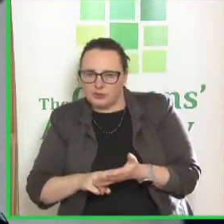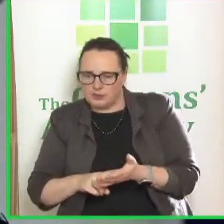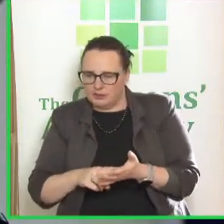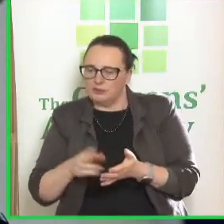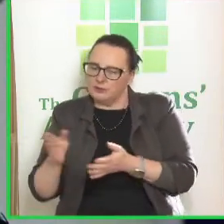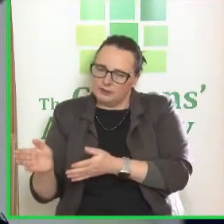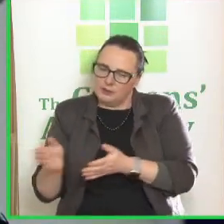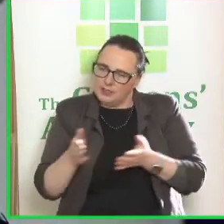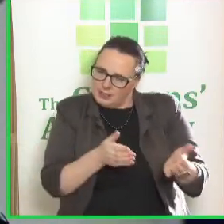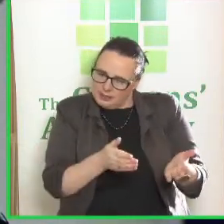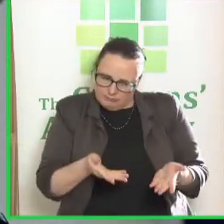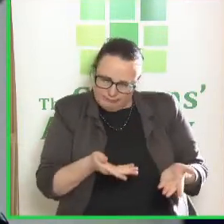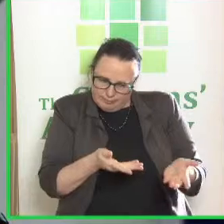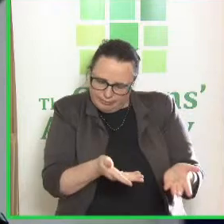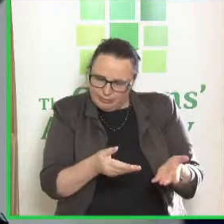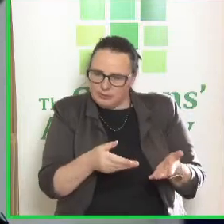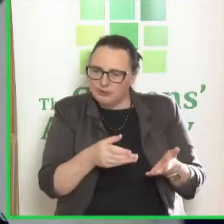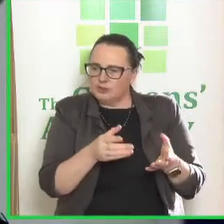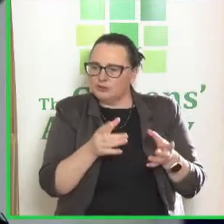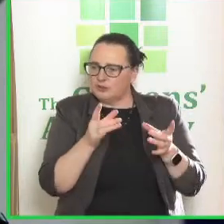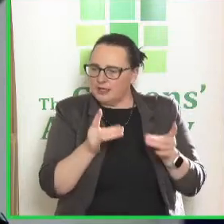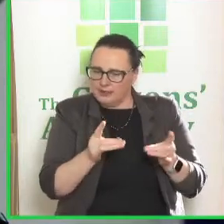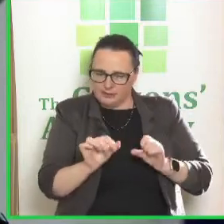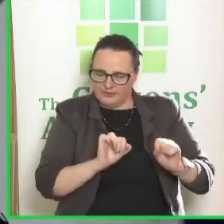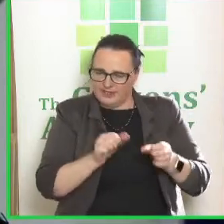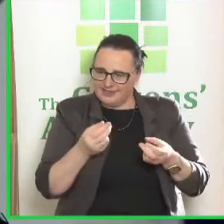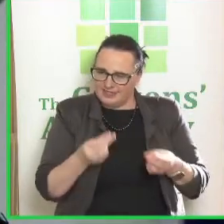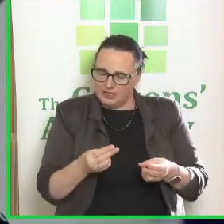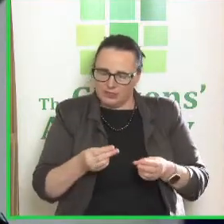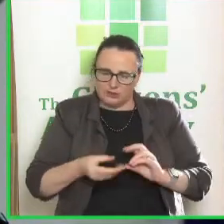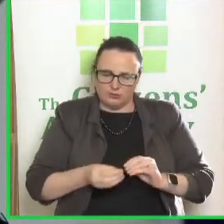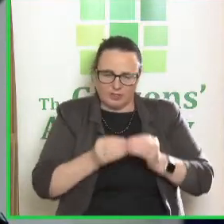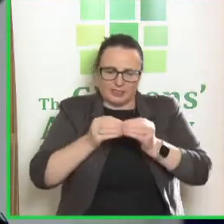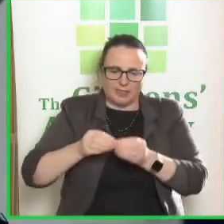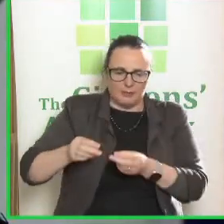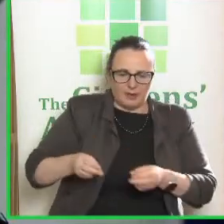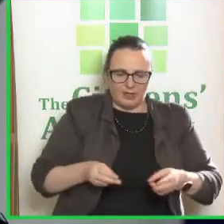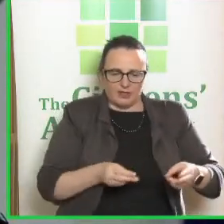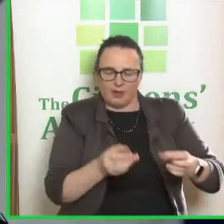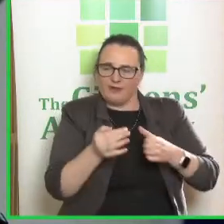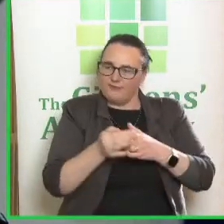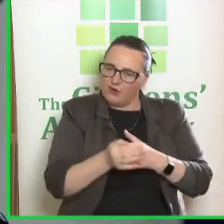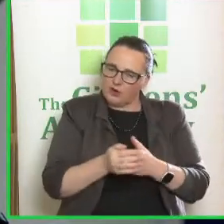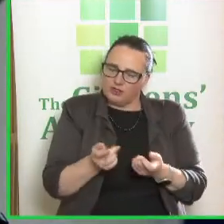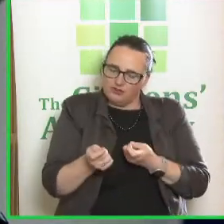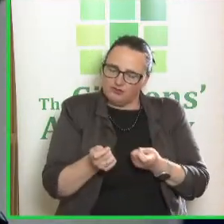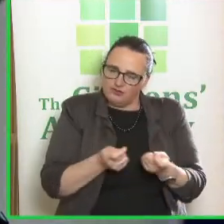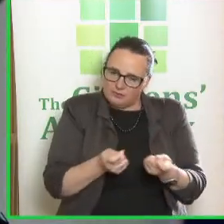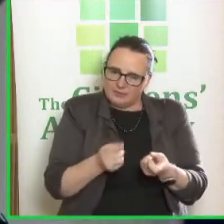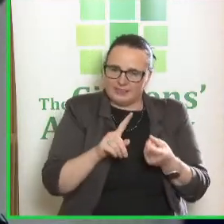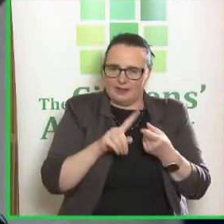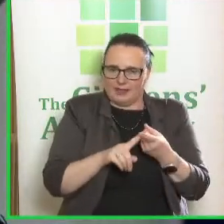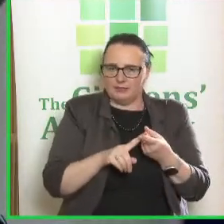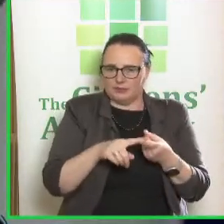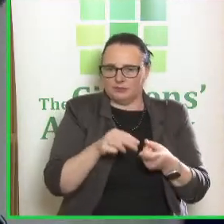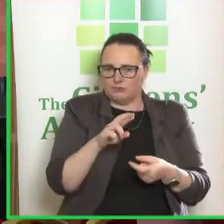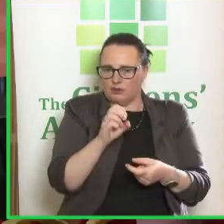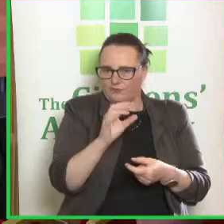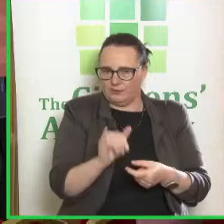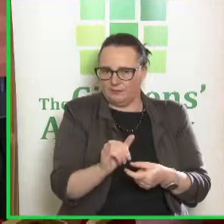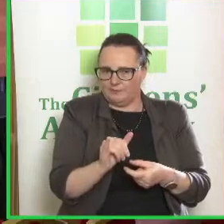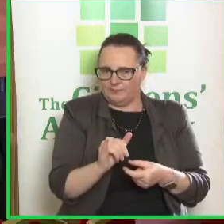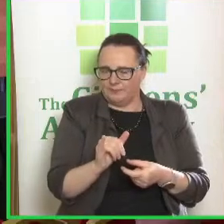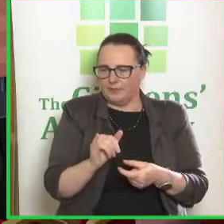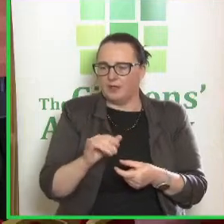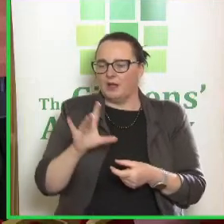services that they need, and provide a pathway to treatment and recovery. Harm reduction is